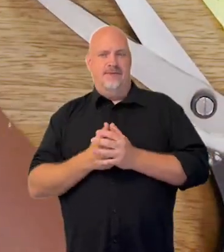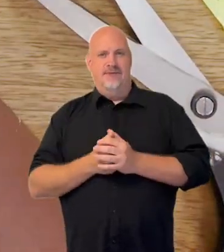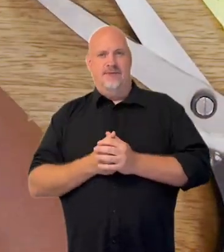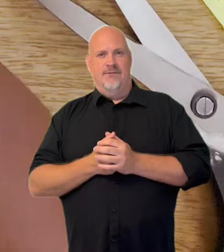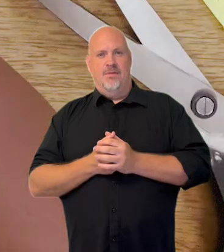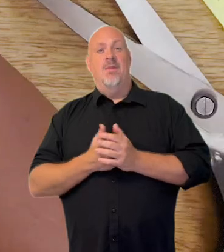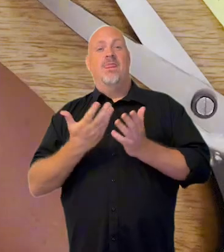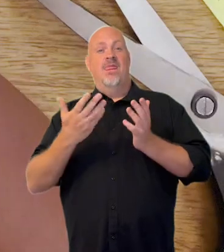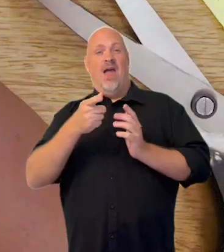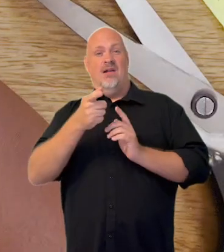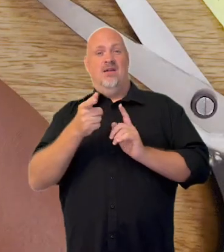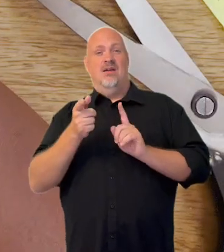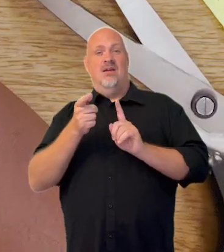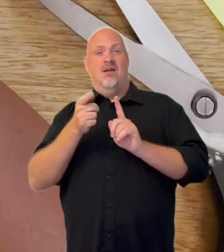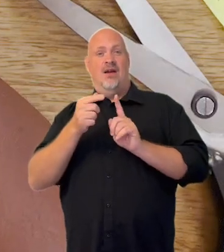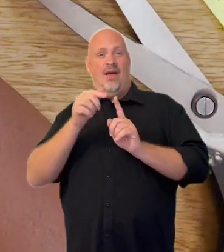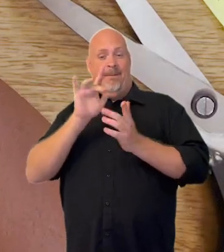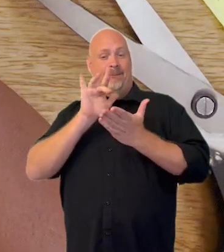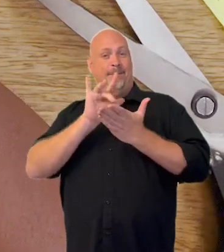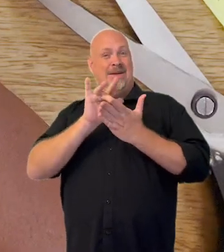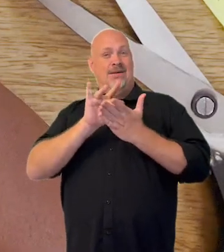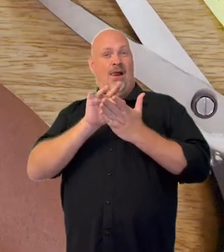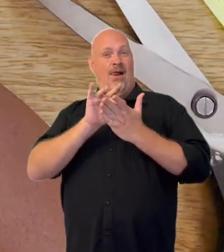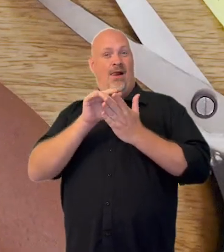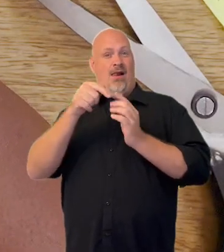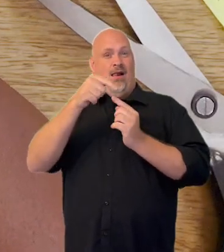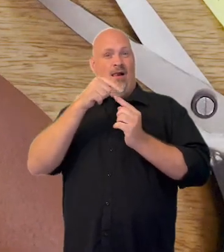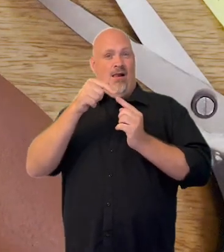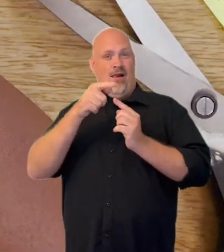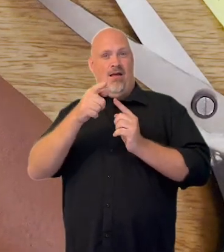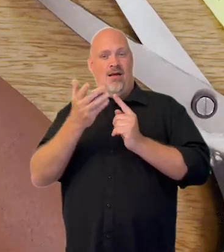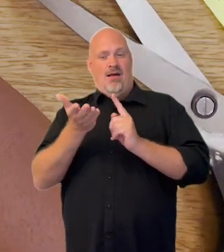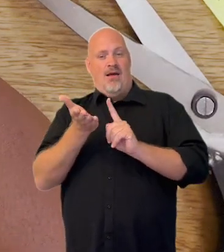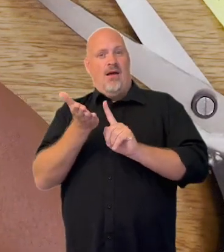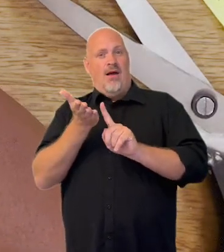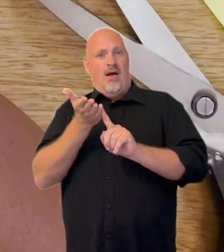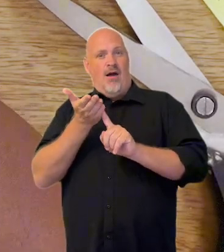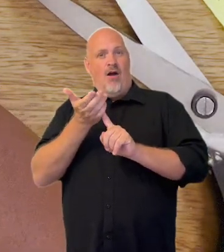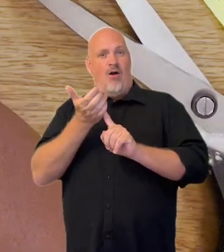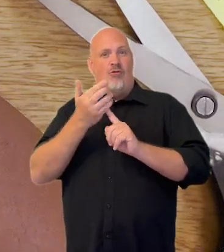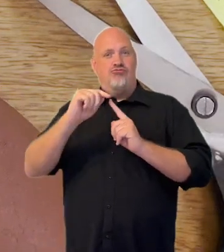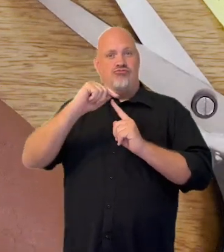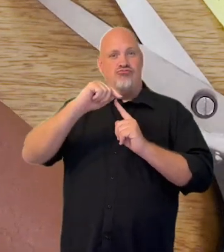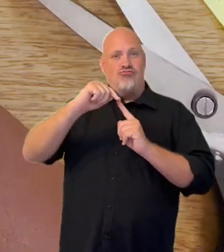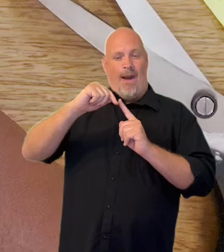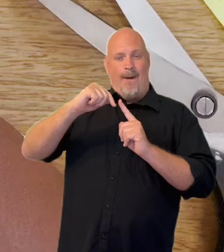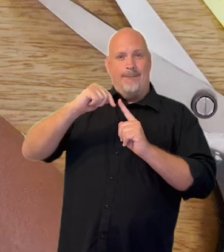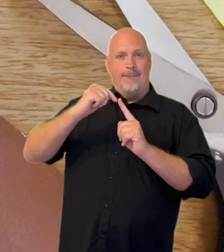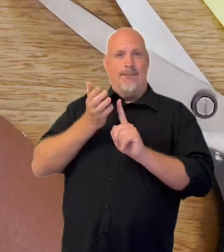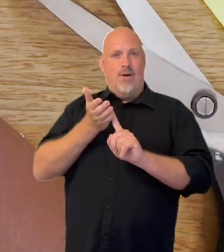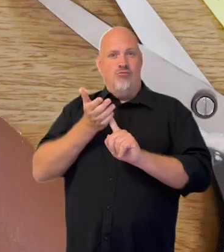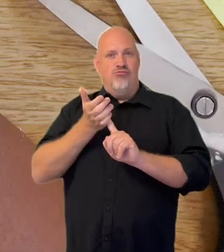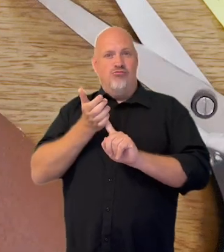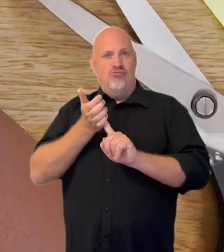I'm wrapping it quite close to the stem at the bottom of